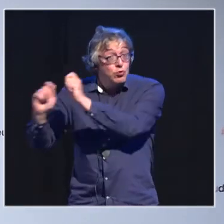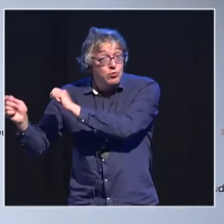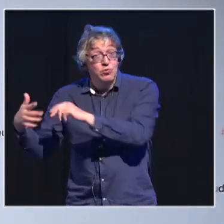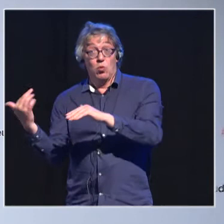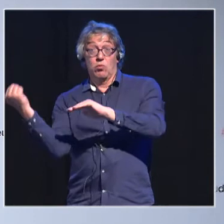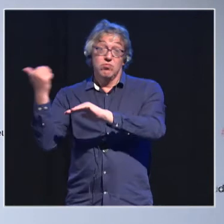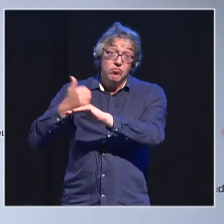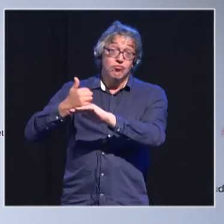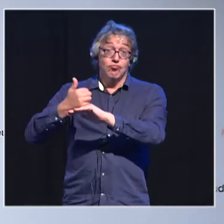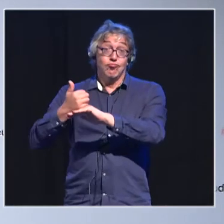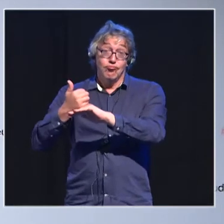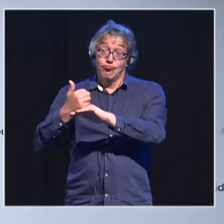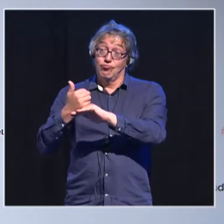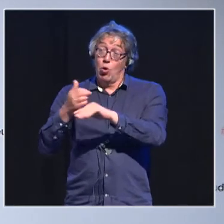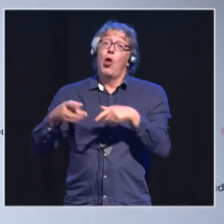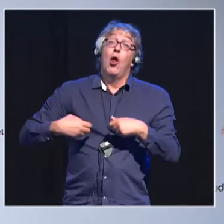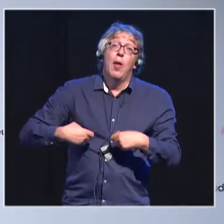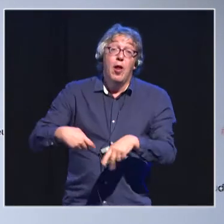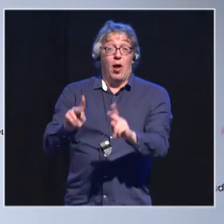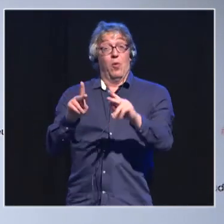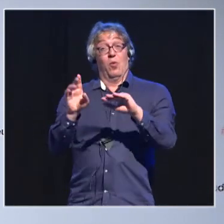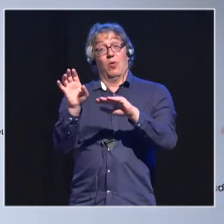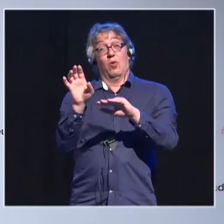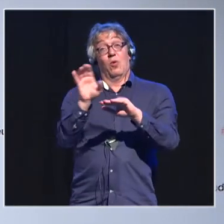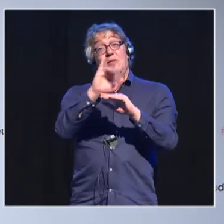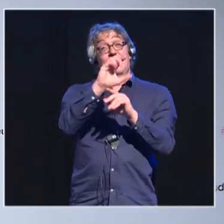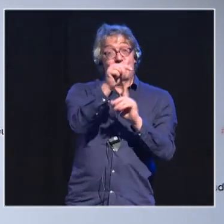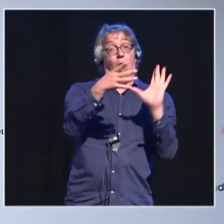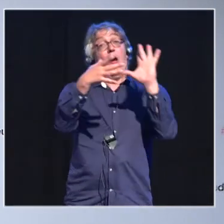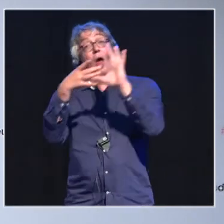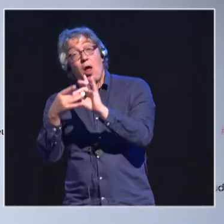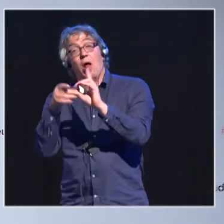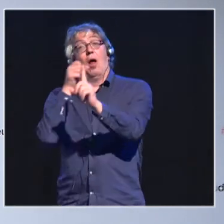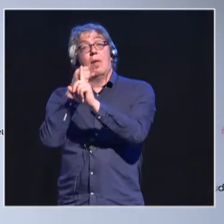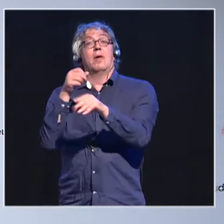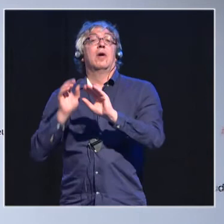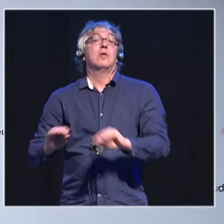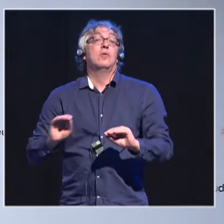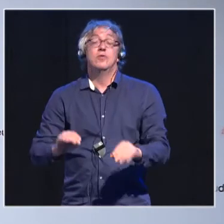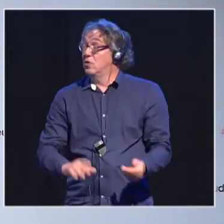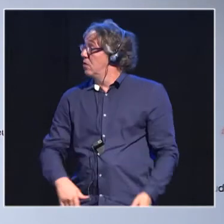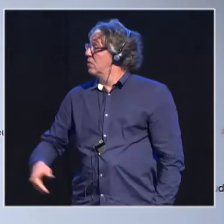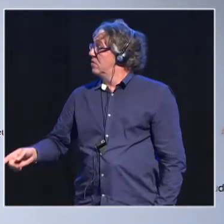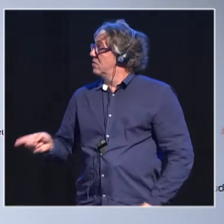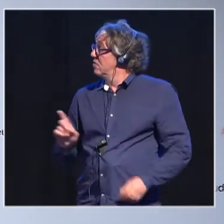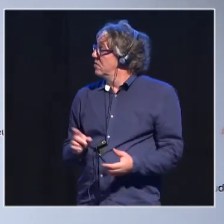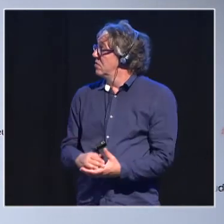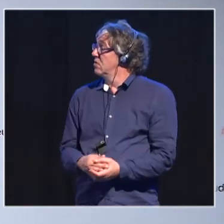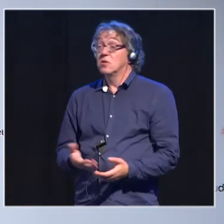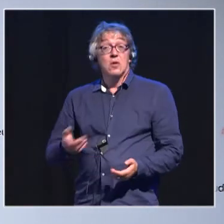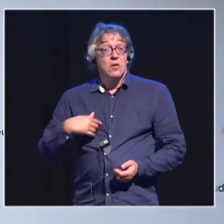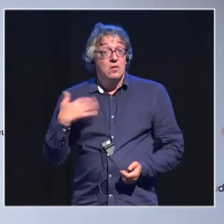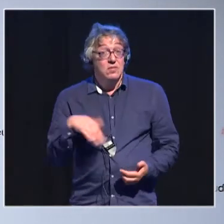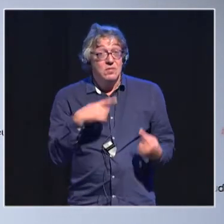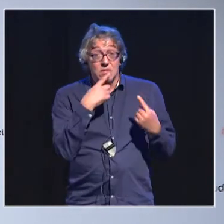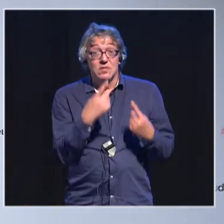possible? As I just mentioned, shall I? Mm-hmm. I did mention probably the ICT